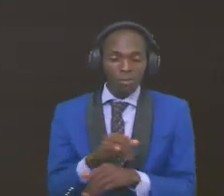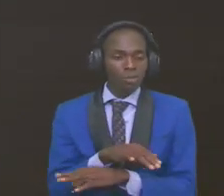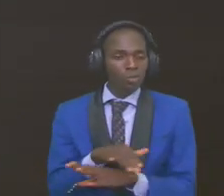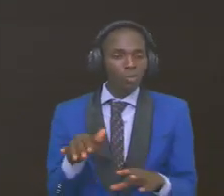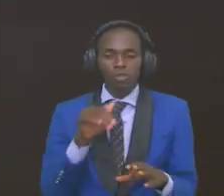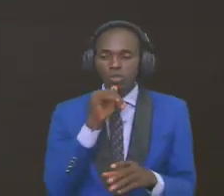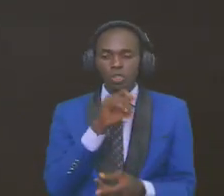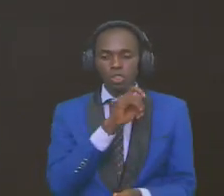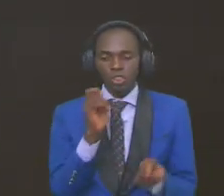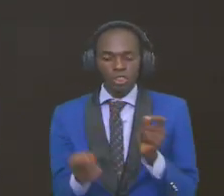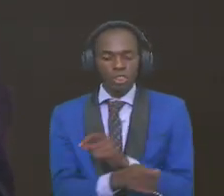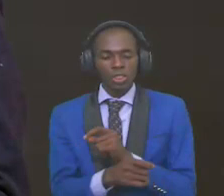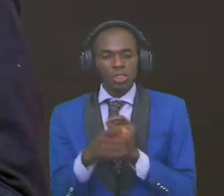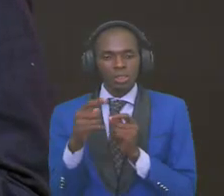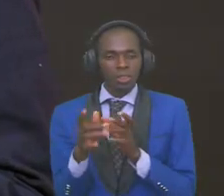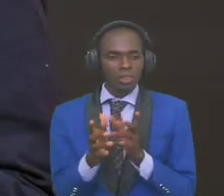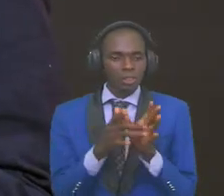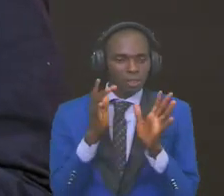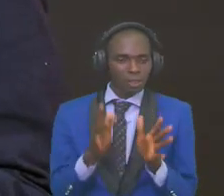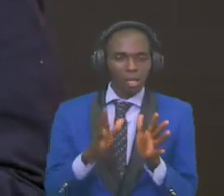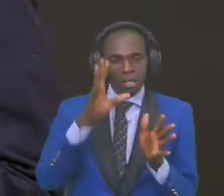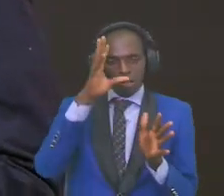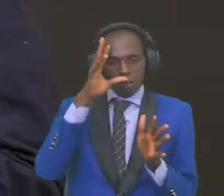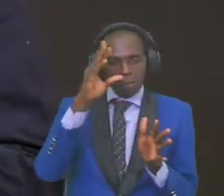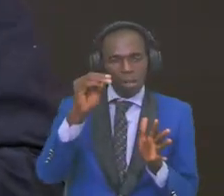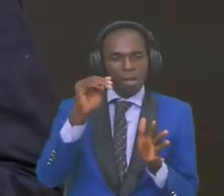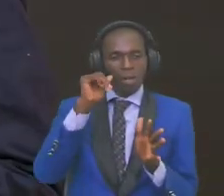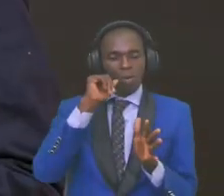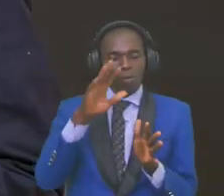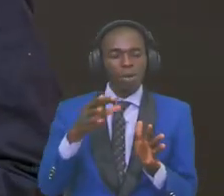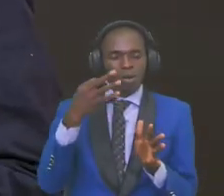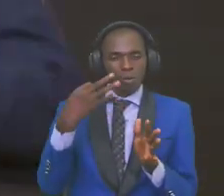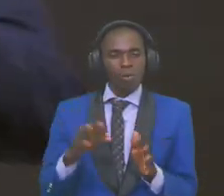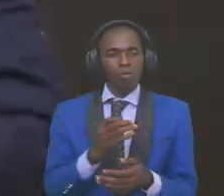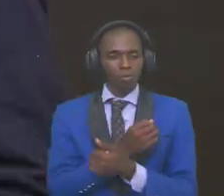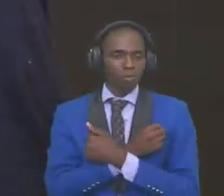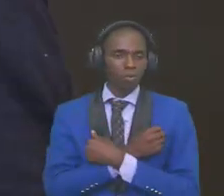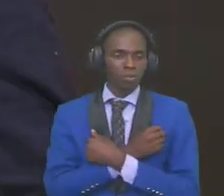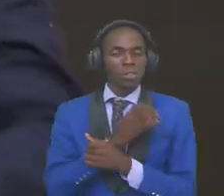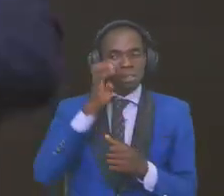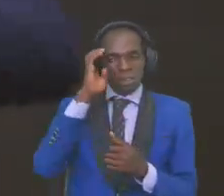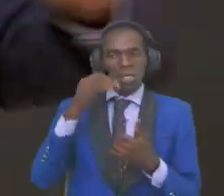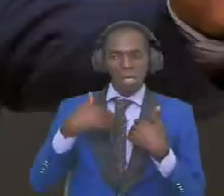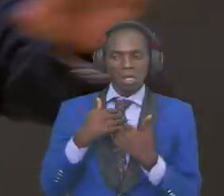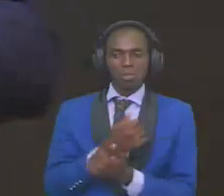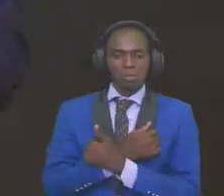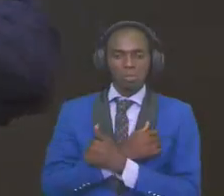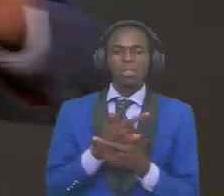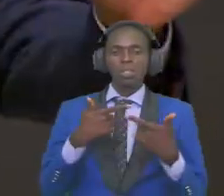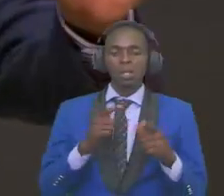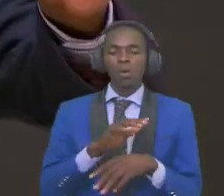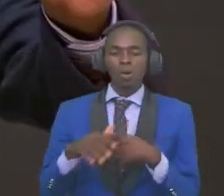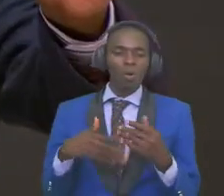the believer, the man, the woman of charity. Yes, charity, let all your things